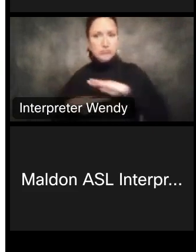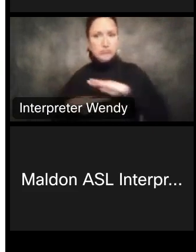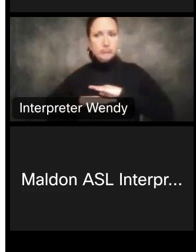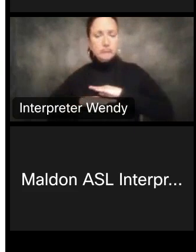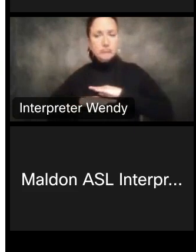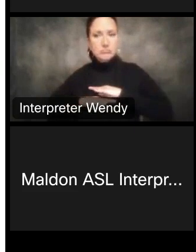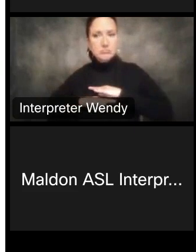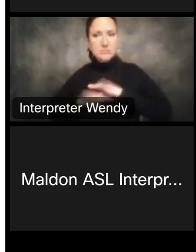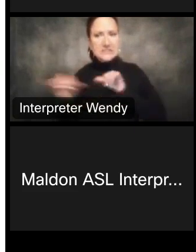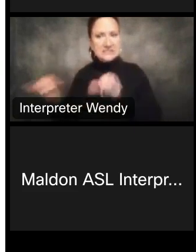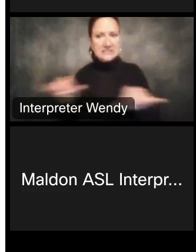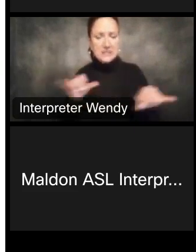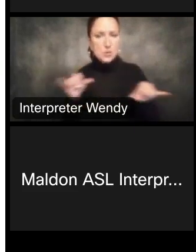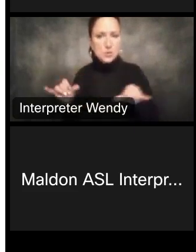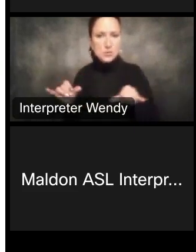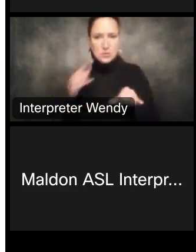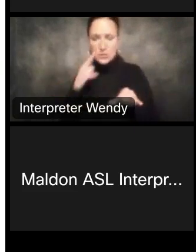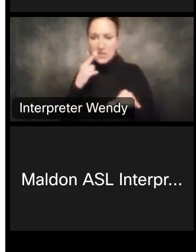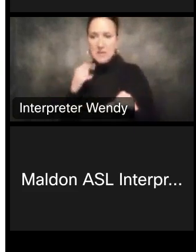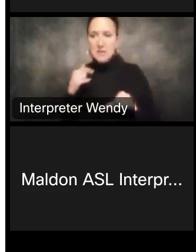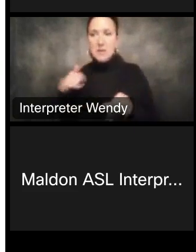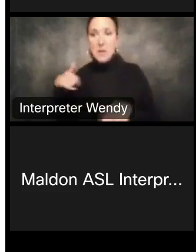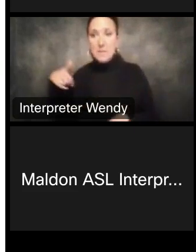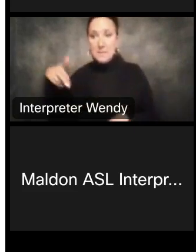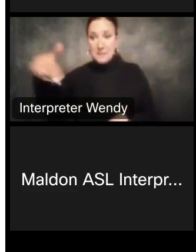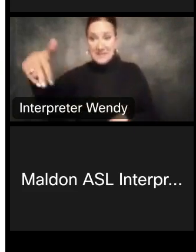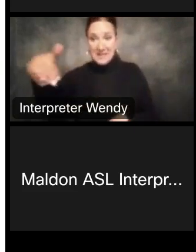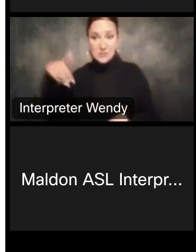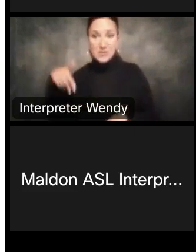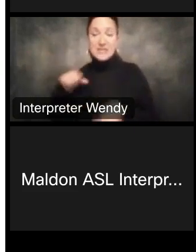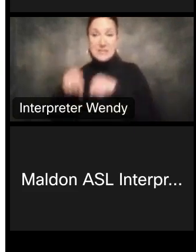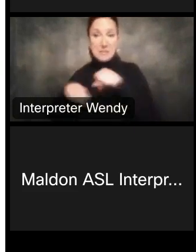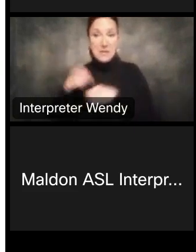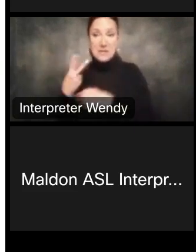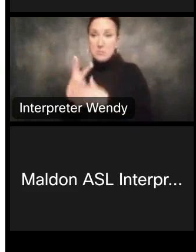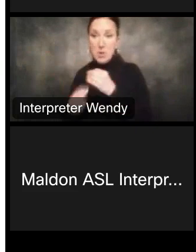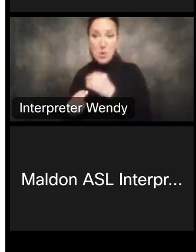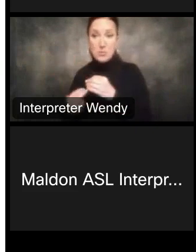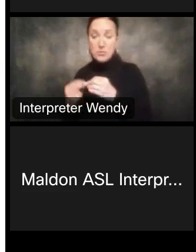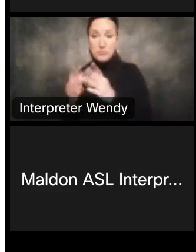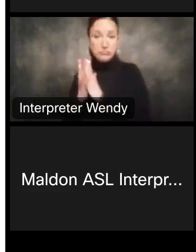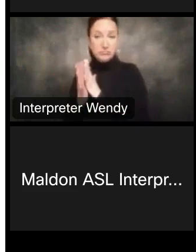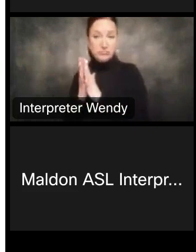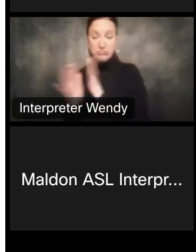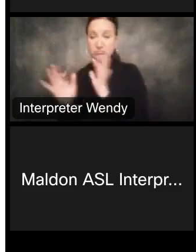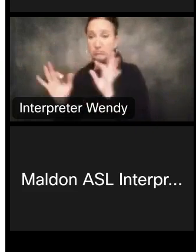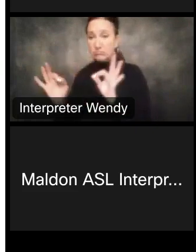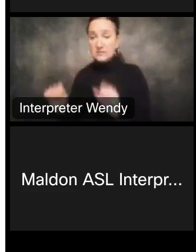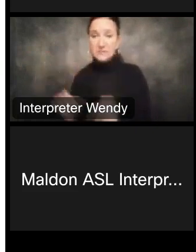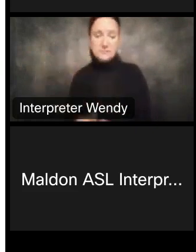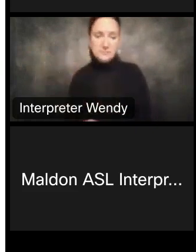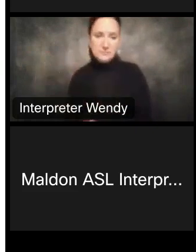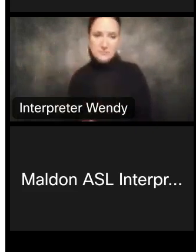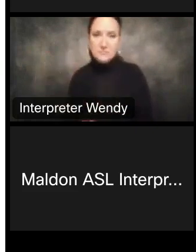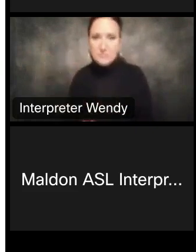standards, and pedestrians and bikes can coexist in those areas, and so that's why we've looked at that as the